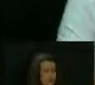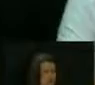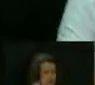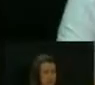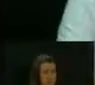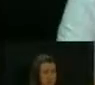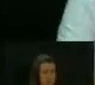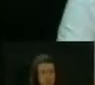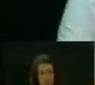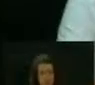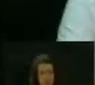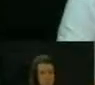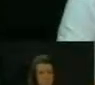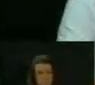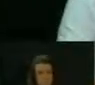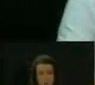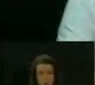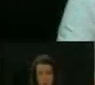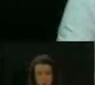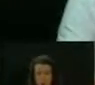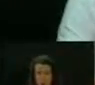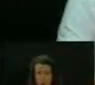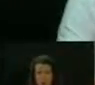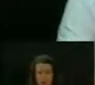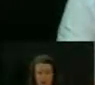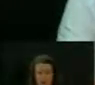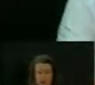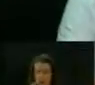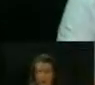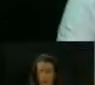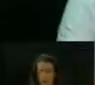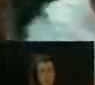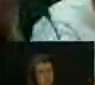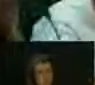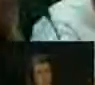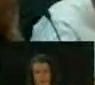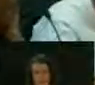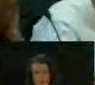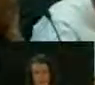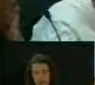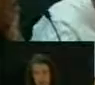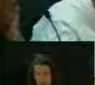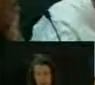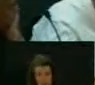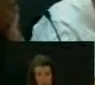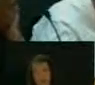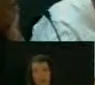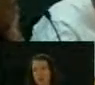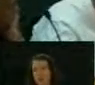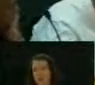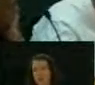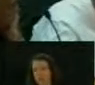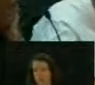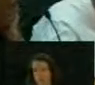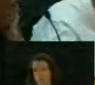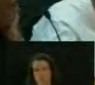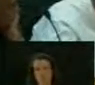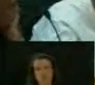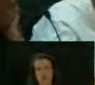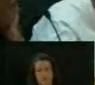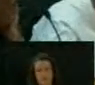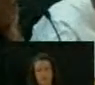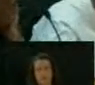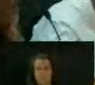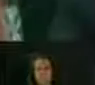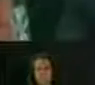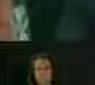Commissioner Trammell. Mr. Law Director, you said they don't have the power to do that. They're not allowed to make